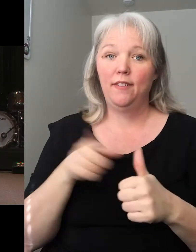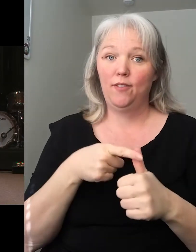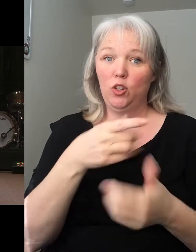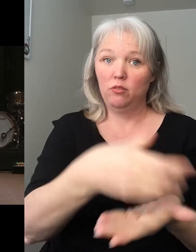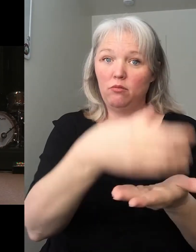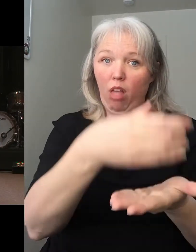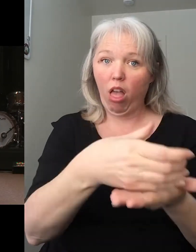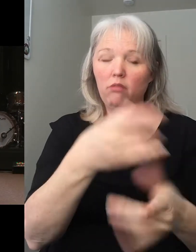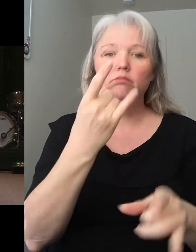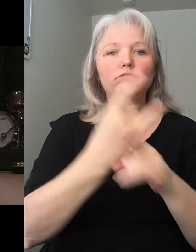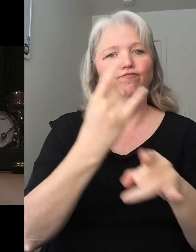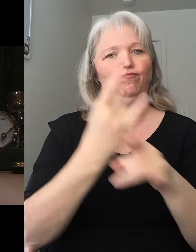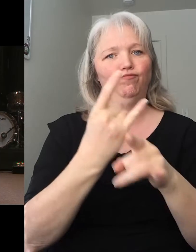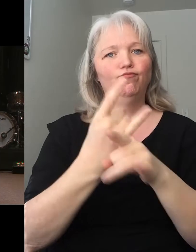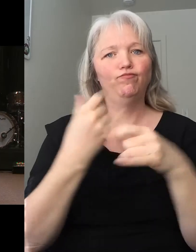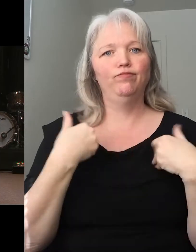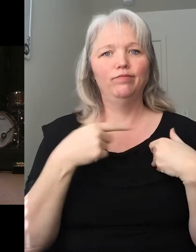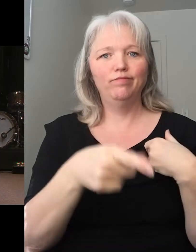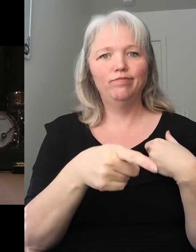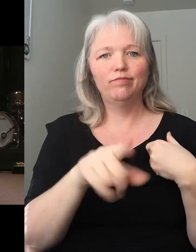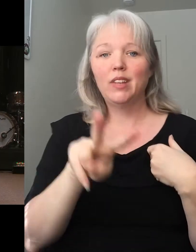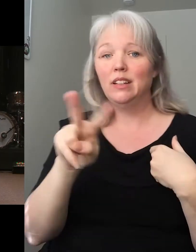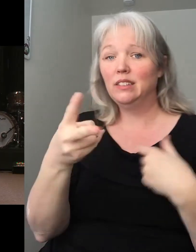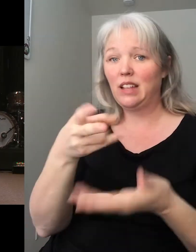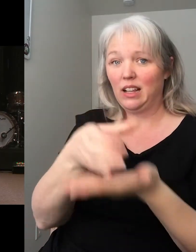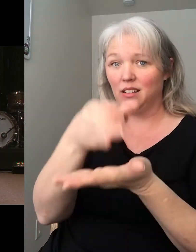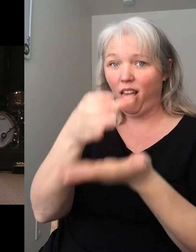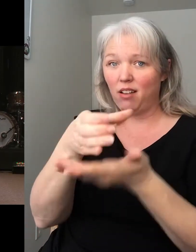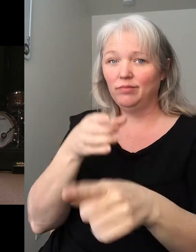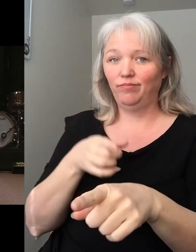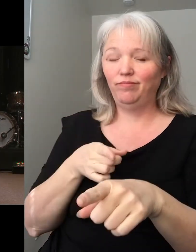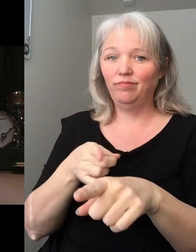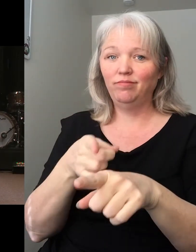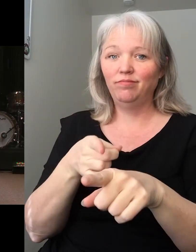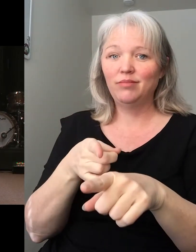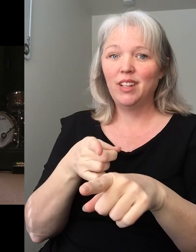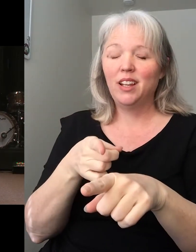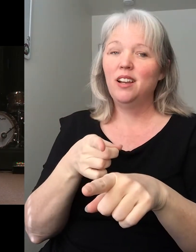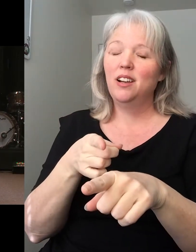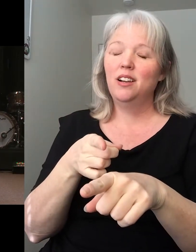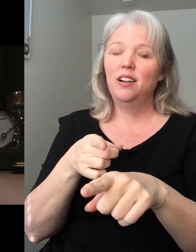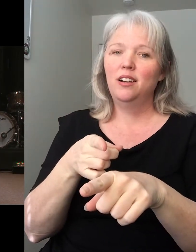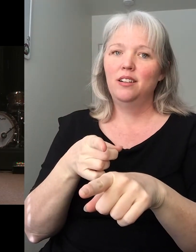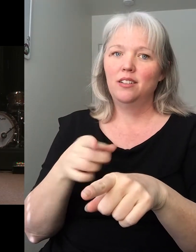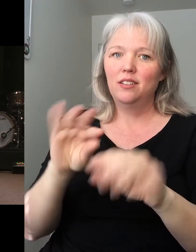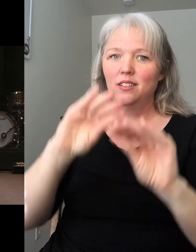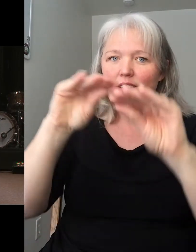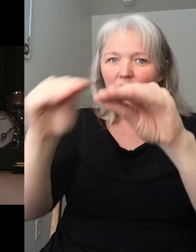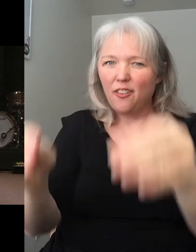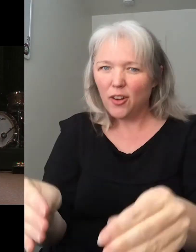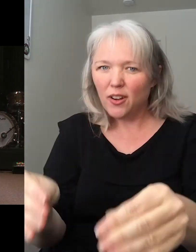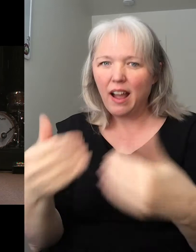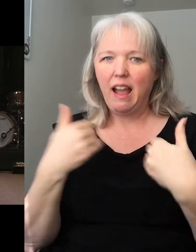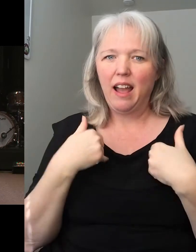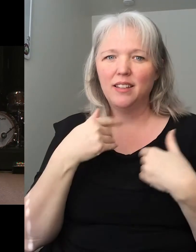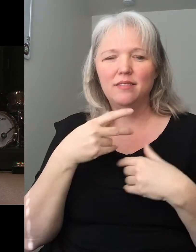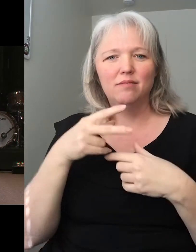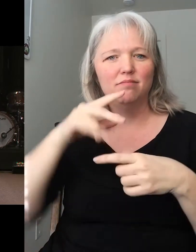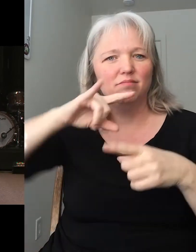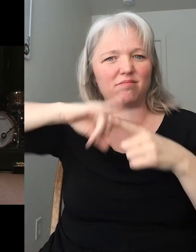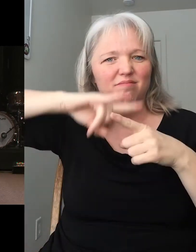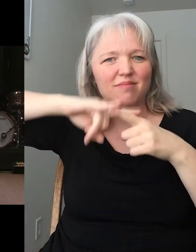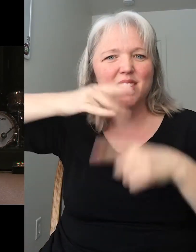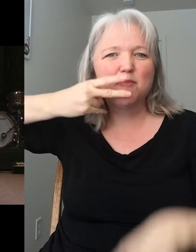first glass had alcohol in it. The second glass was covered up and had smoke in it,